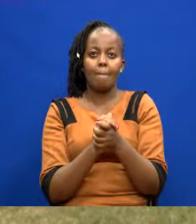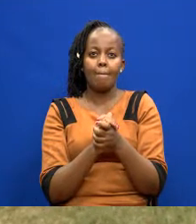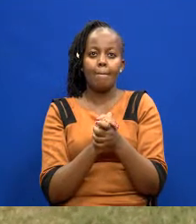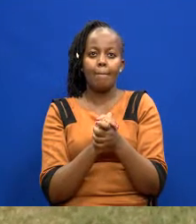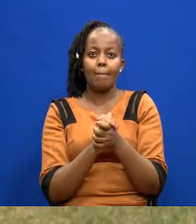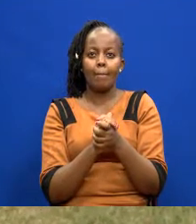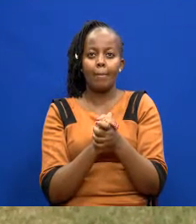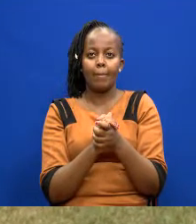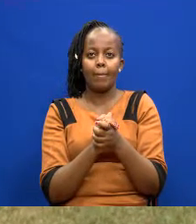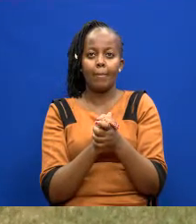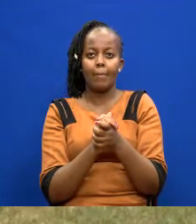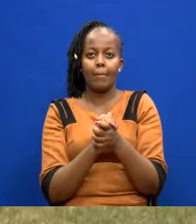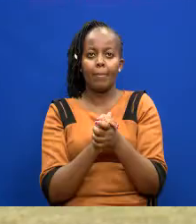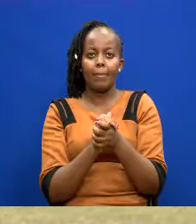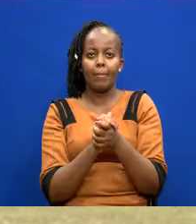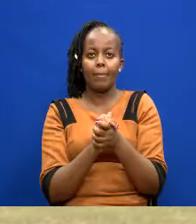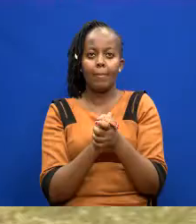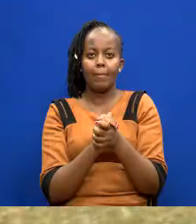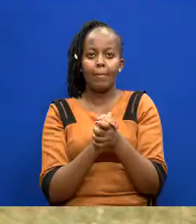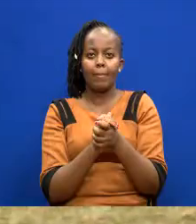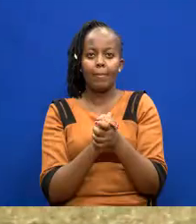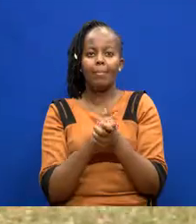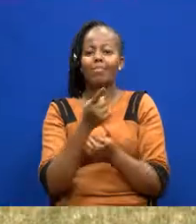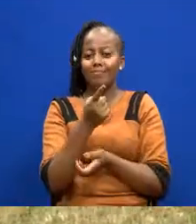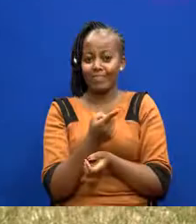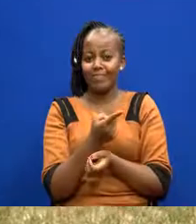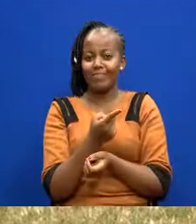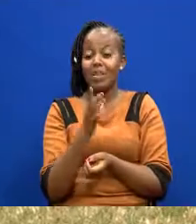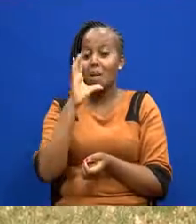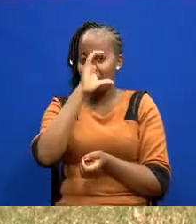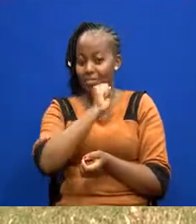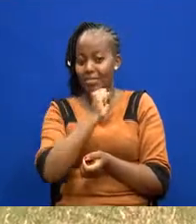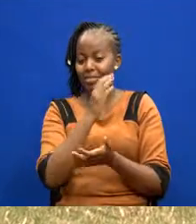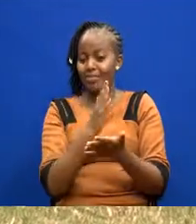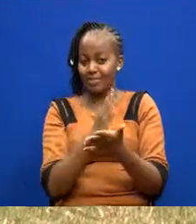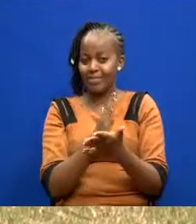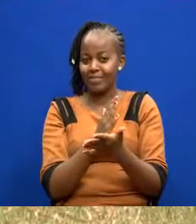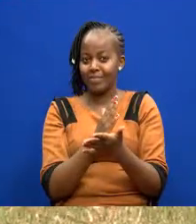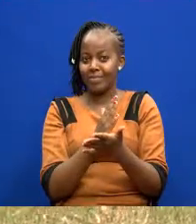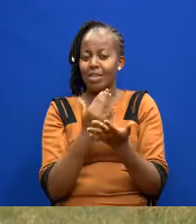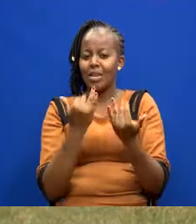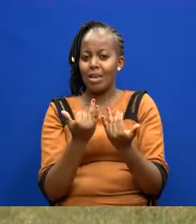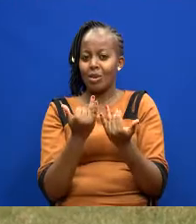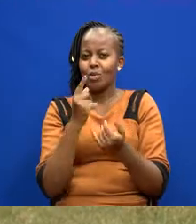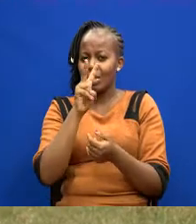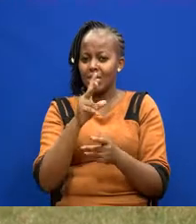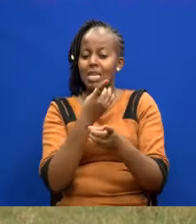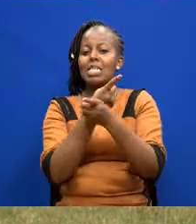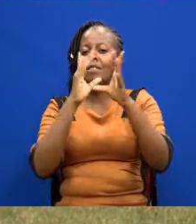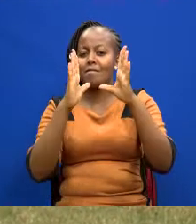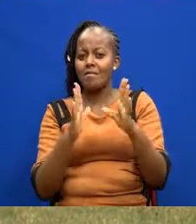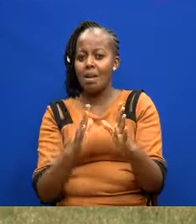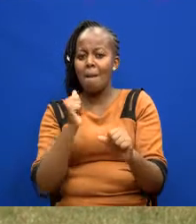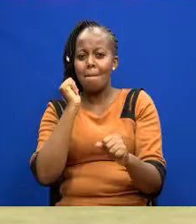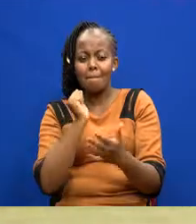Okay. Now we're becoming clever. Okay. Now missing. Okay, that's fine. Now the tackler now needs